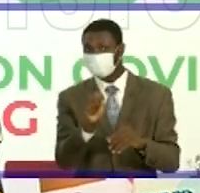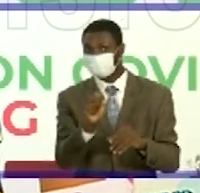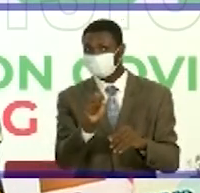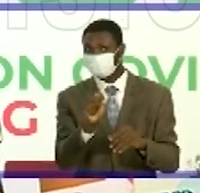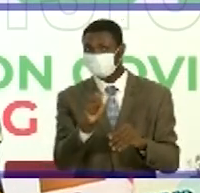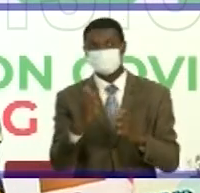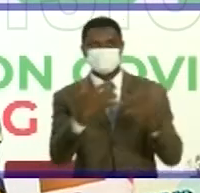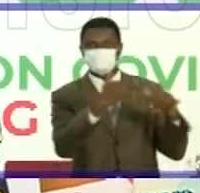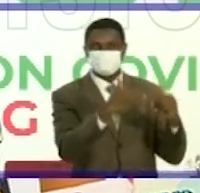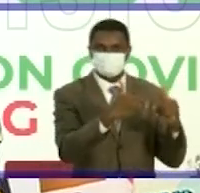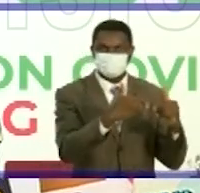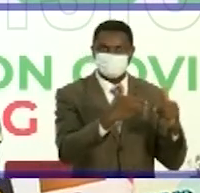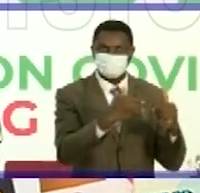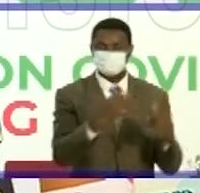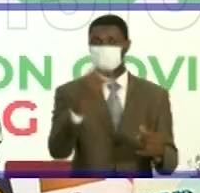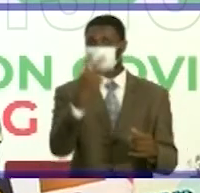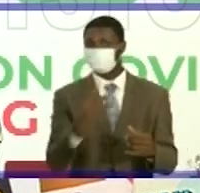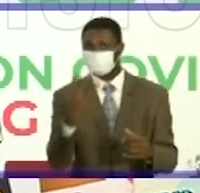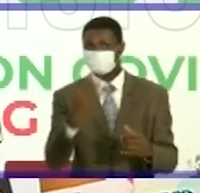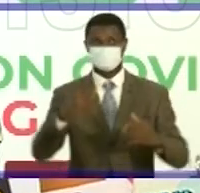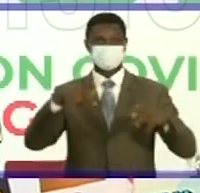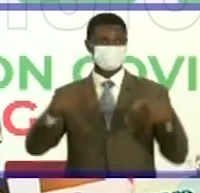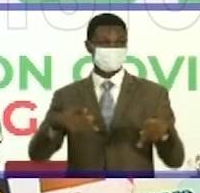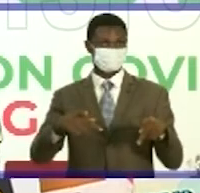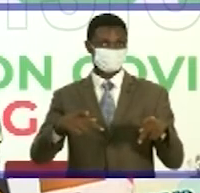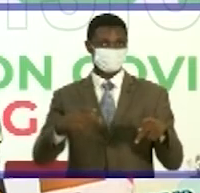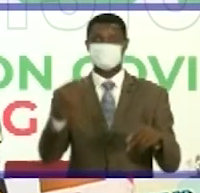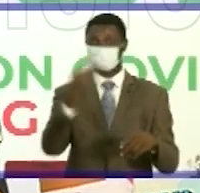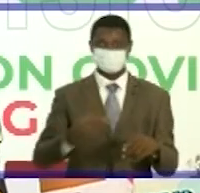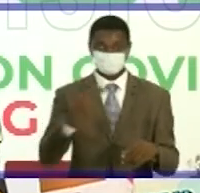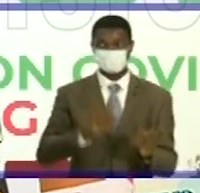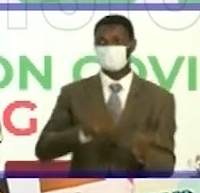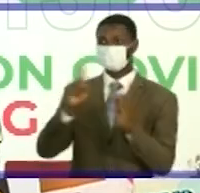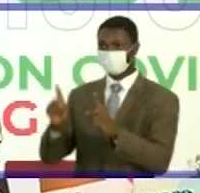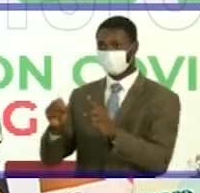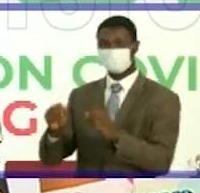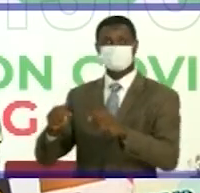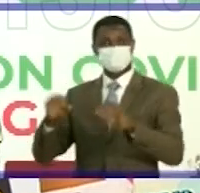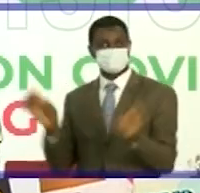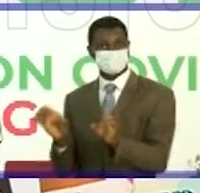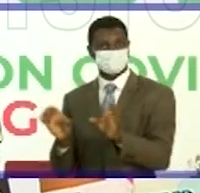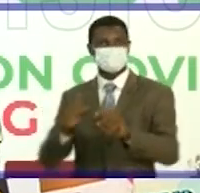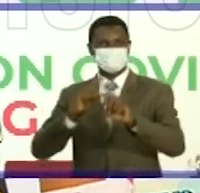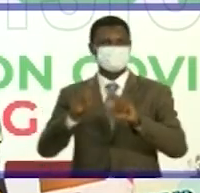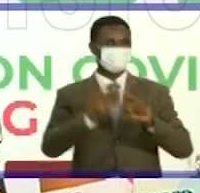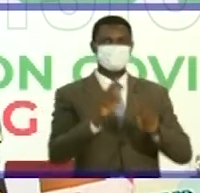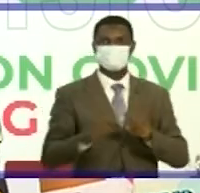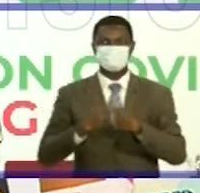a Thursday, you go for dinner and do all manners of